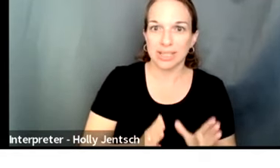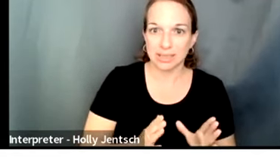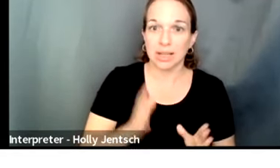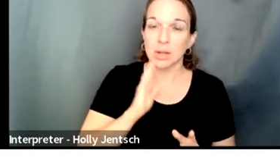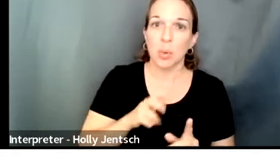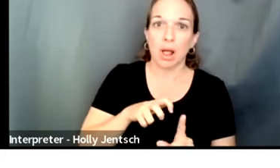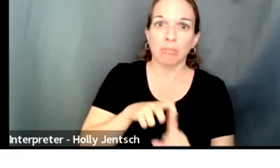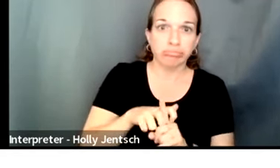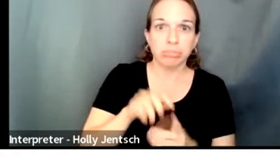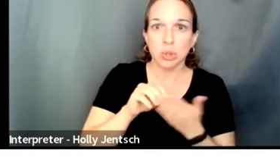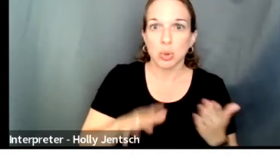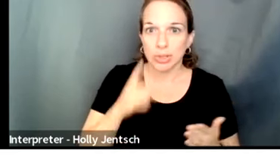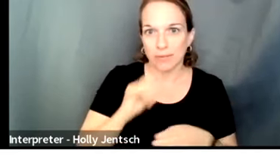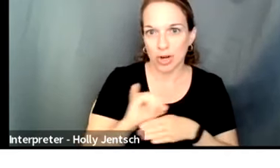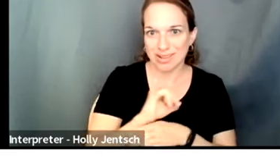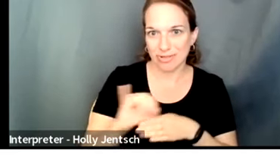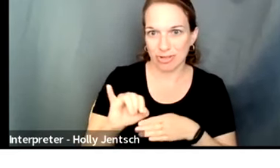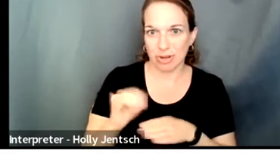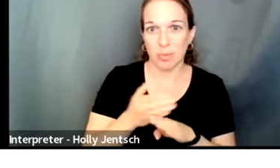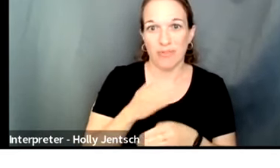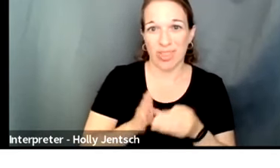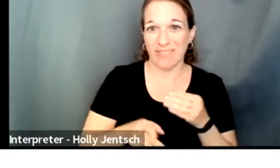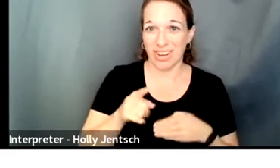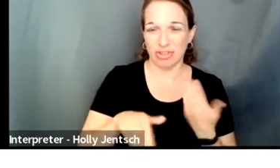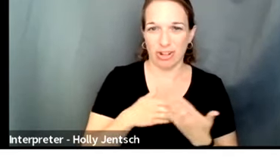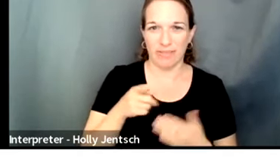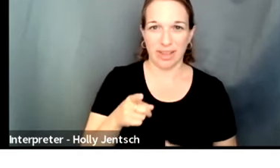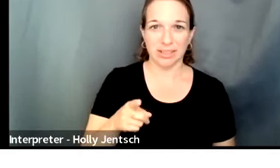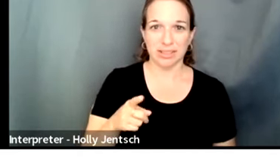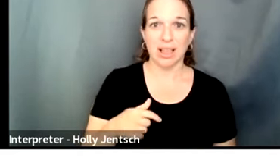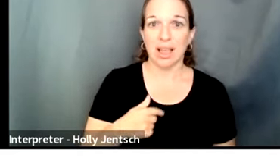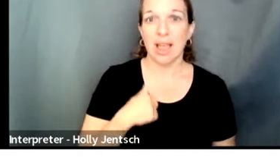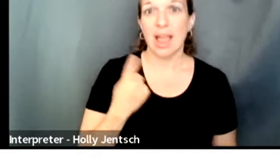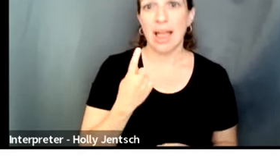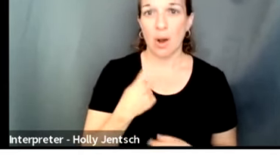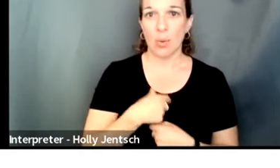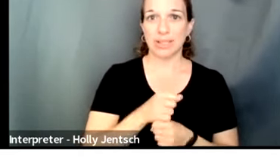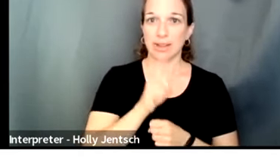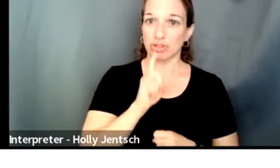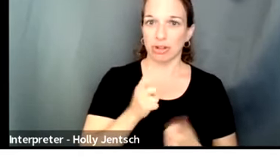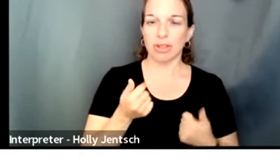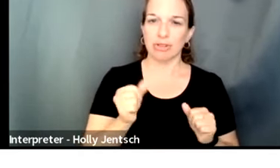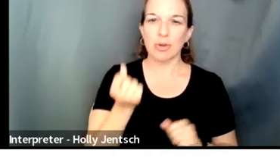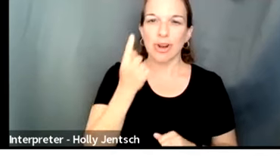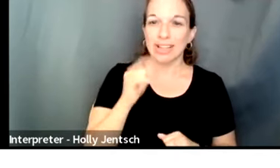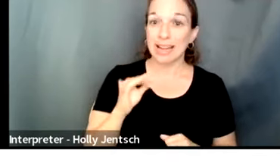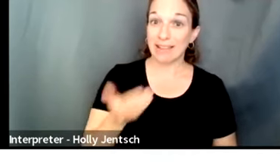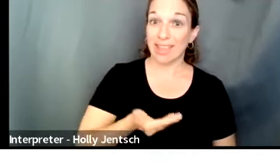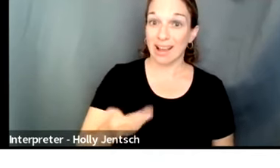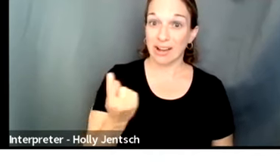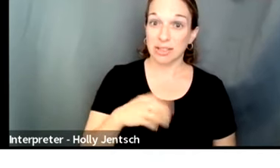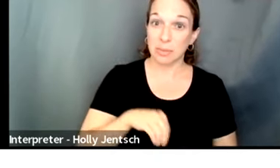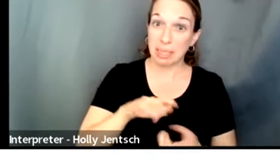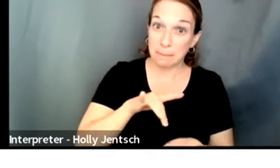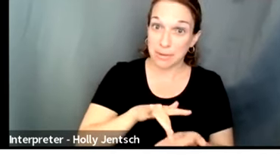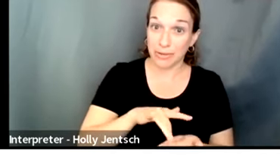internships even before they complete. And by the way, I always make sure they understand that if they hire someone in the middle of their program,